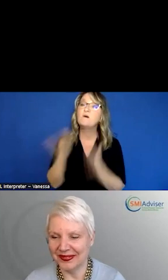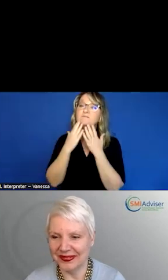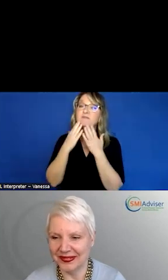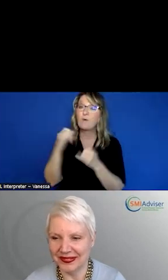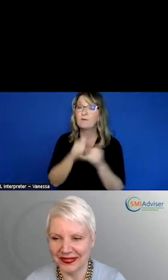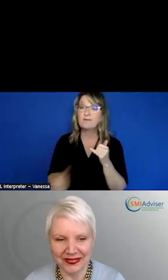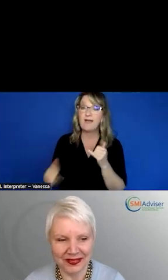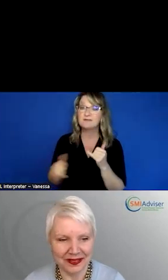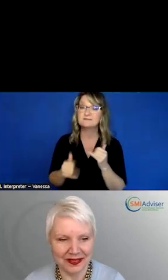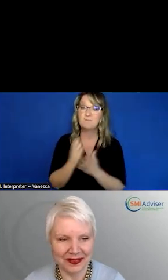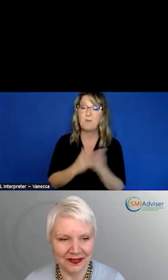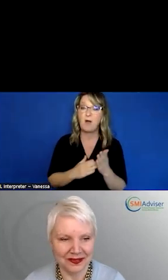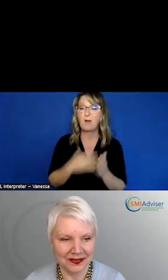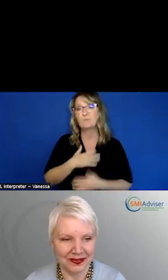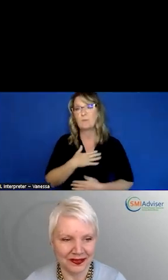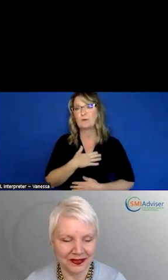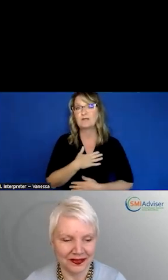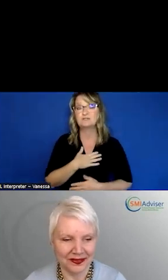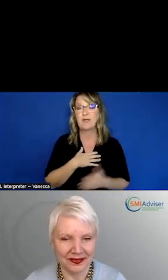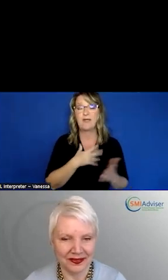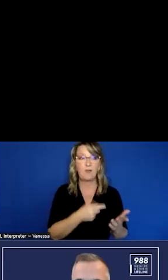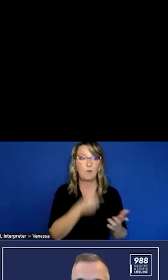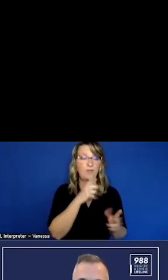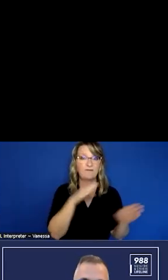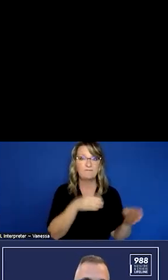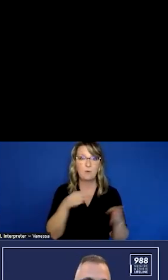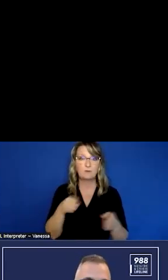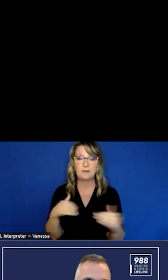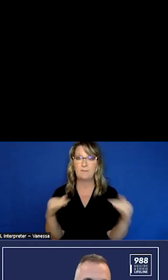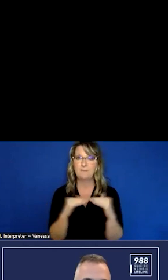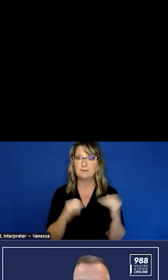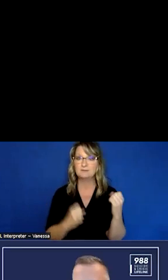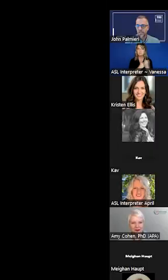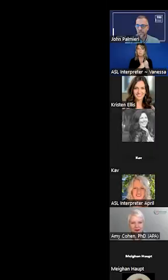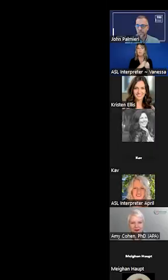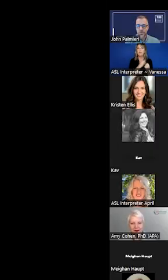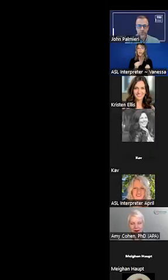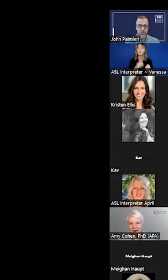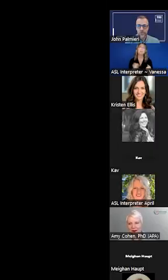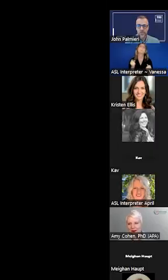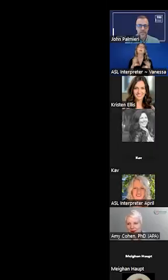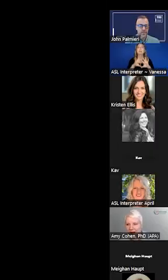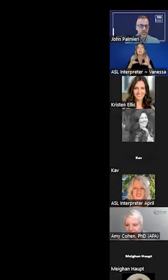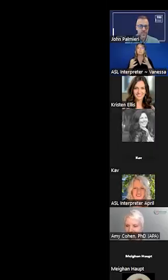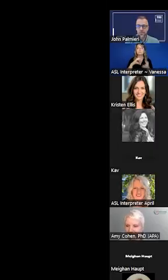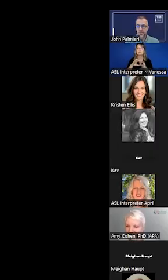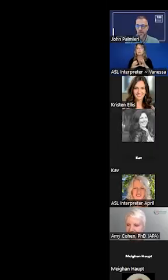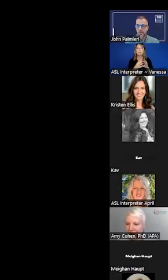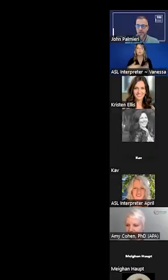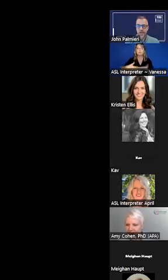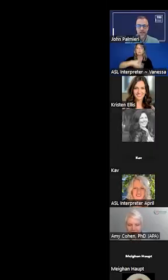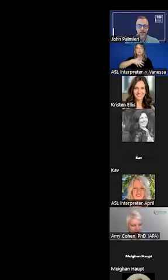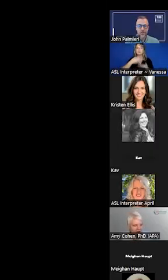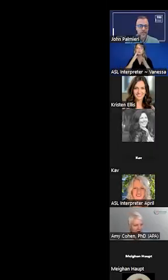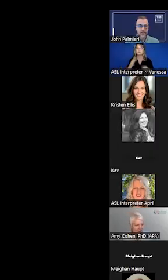I really appreciated both the kind of amplification of peer supports and the many intersections with social determinants, which, as we